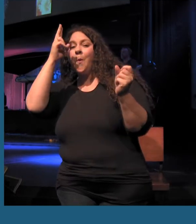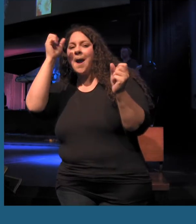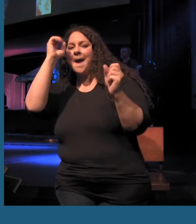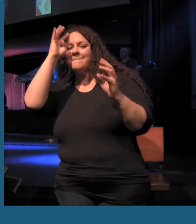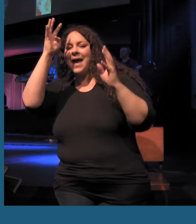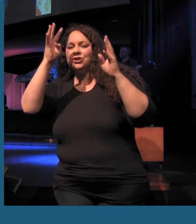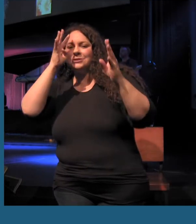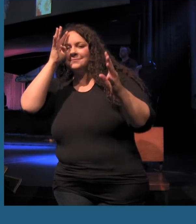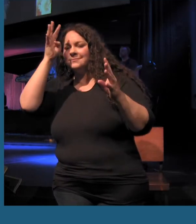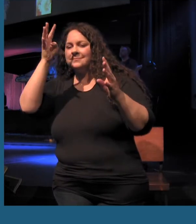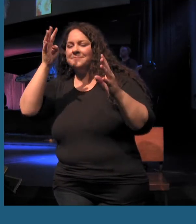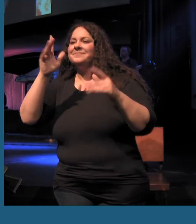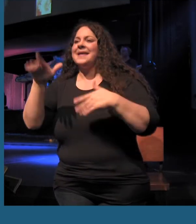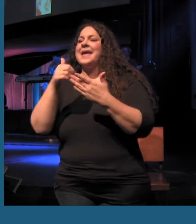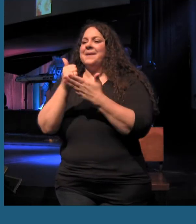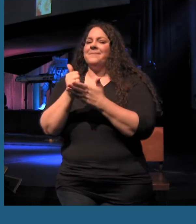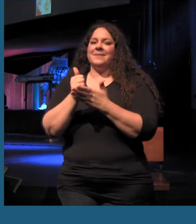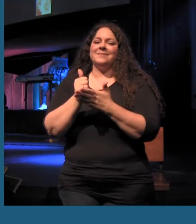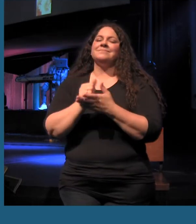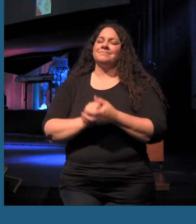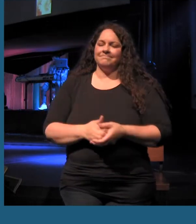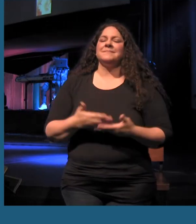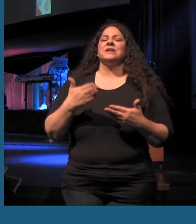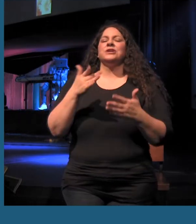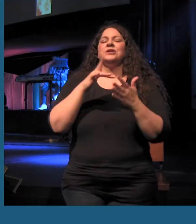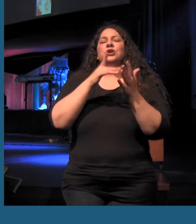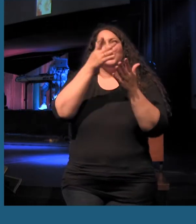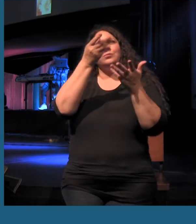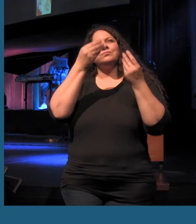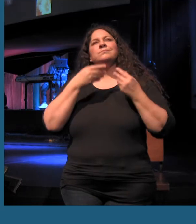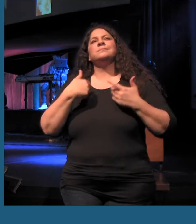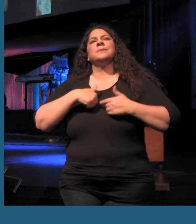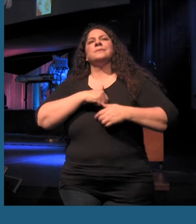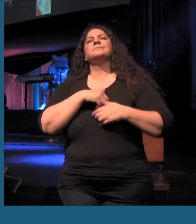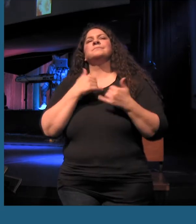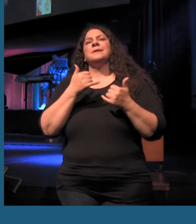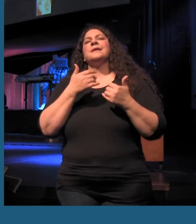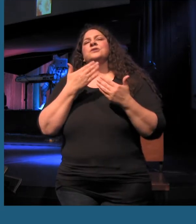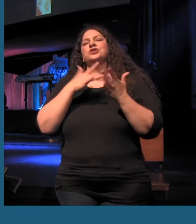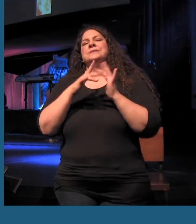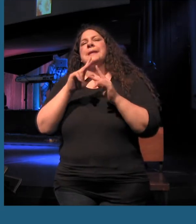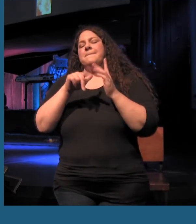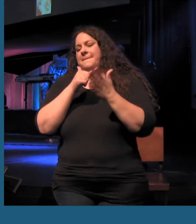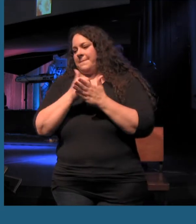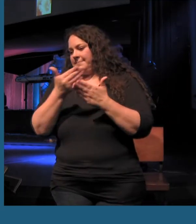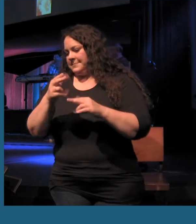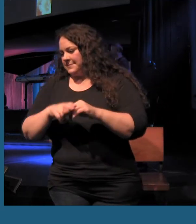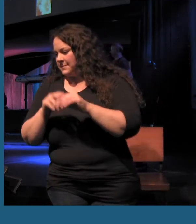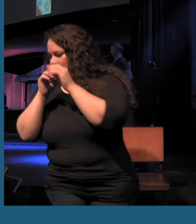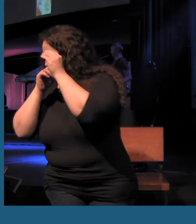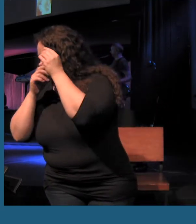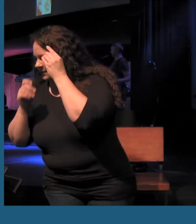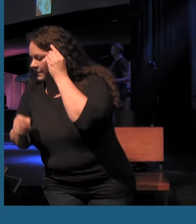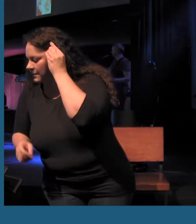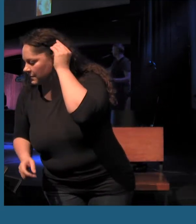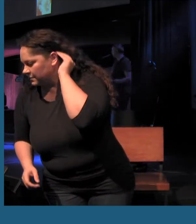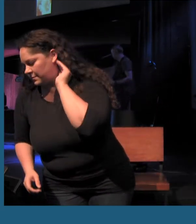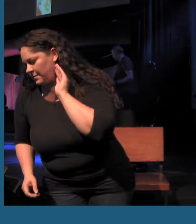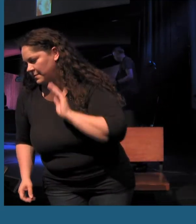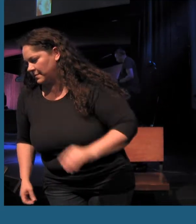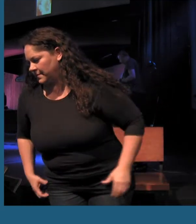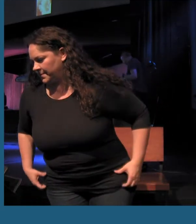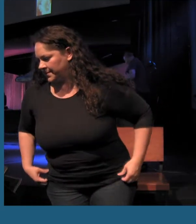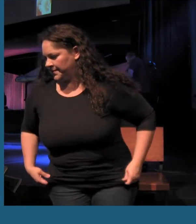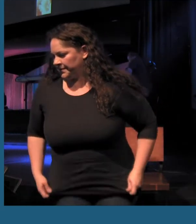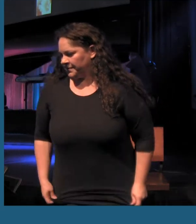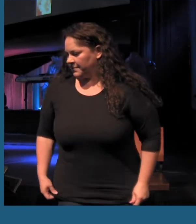imagine. Amen. Lord, have your way today. In Jesus' name, amen. You can have a seat, and let's dig into this